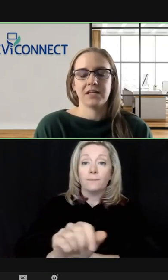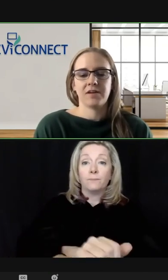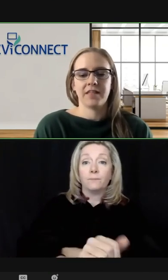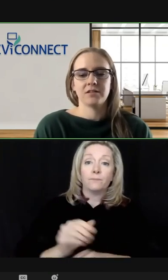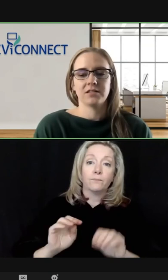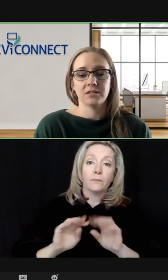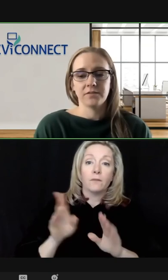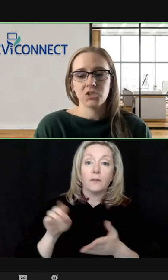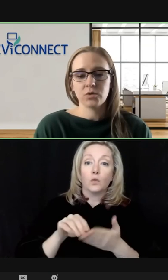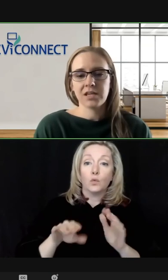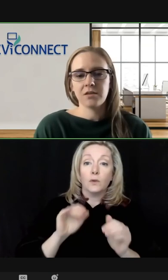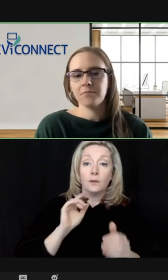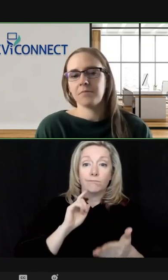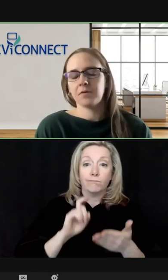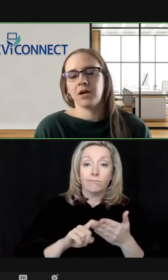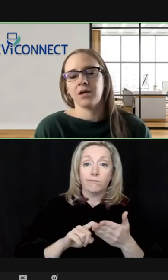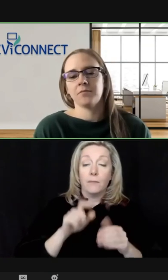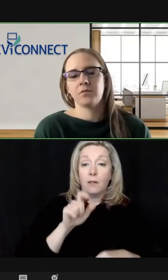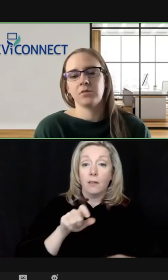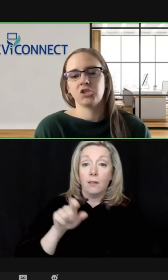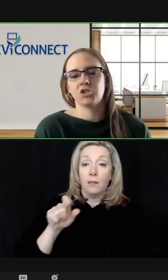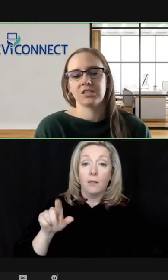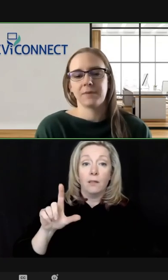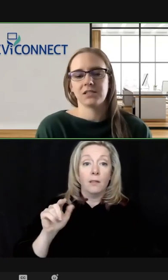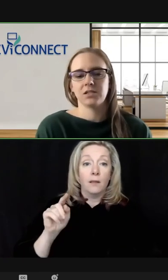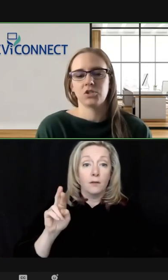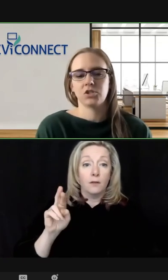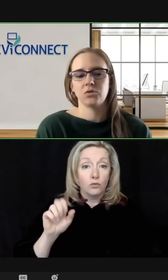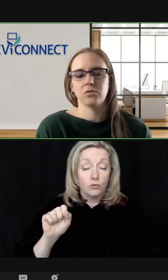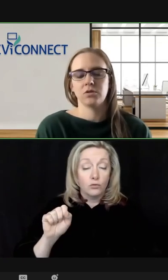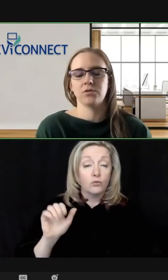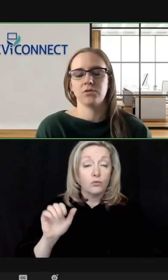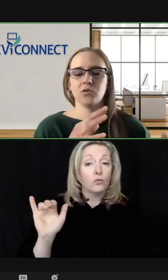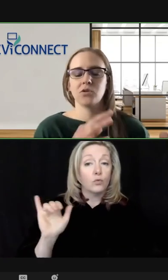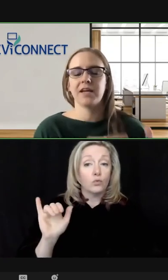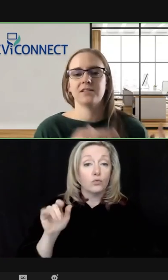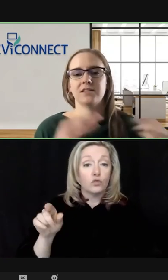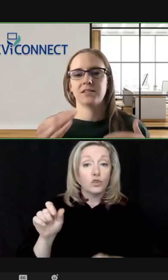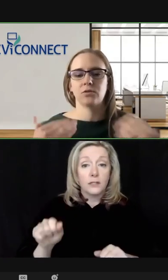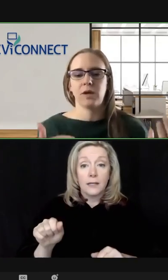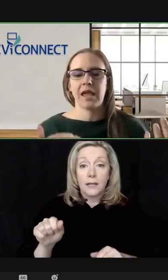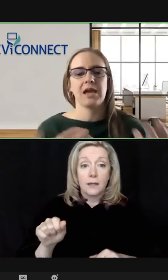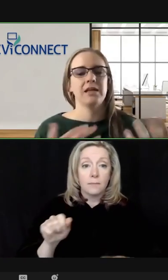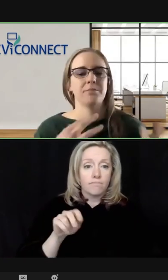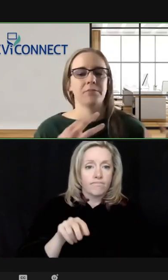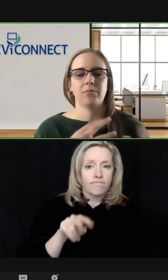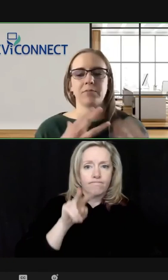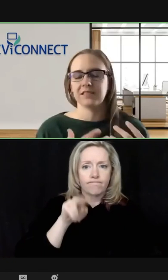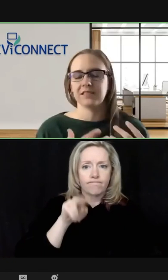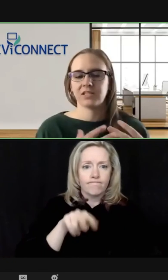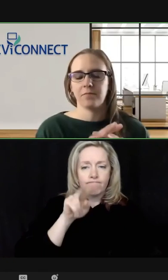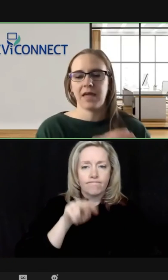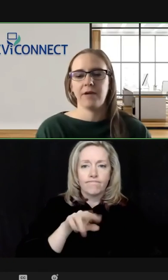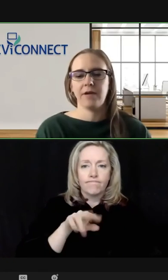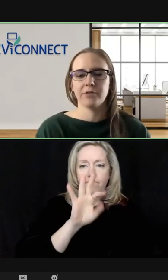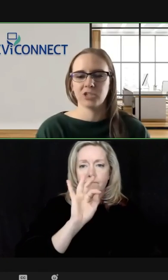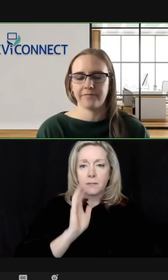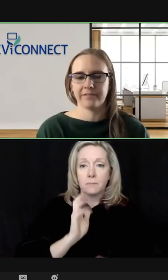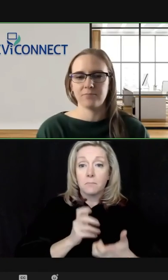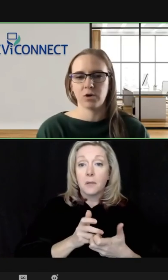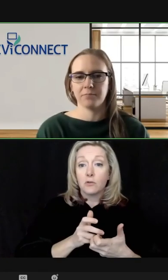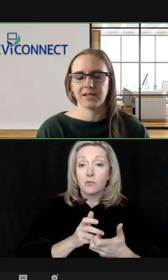able to identify letters individually, she's expected to, utilize this array and probably select from that